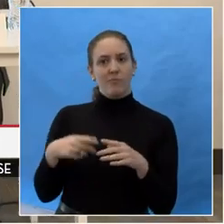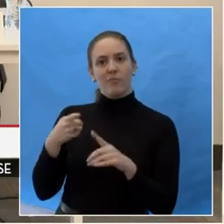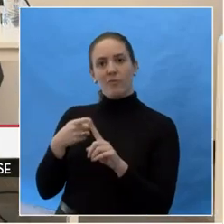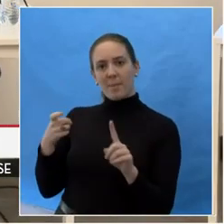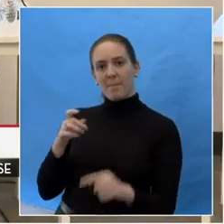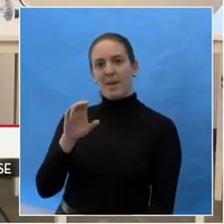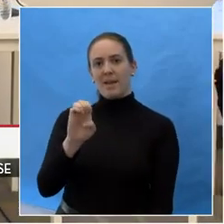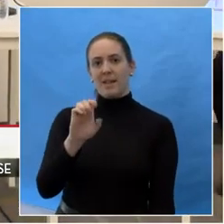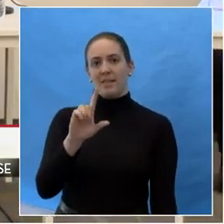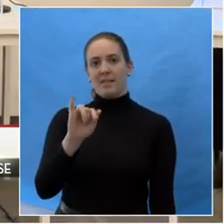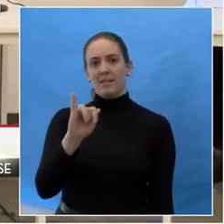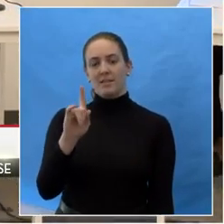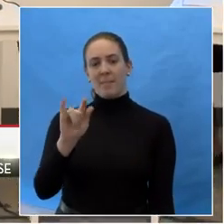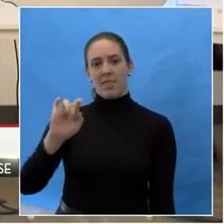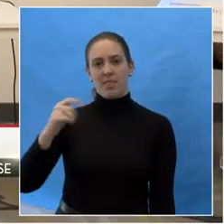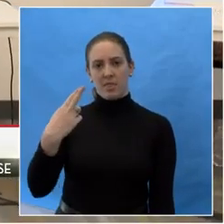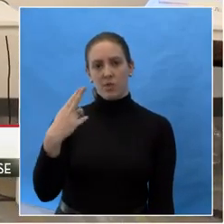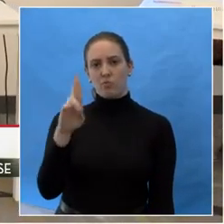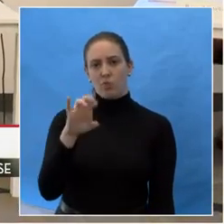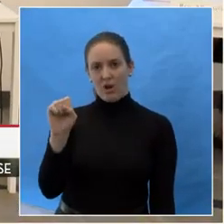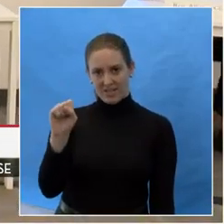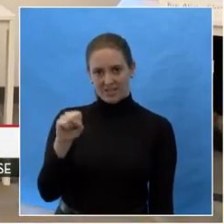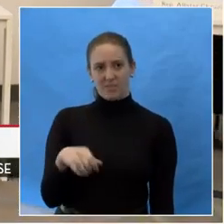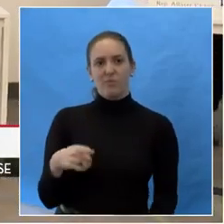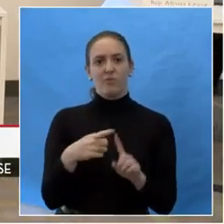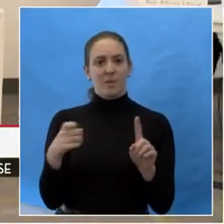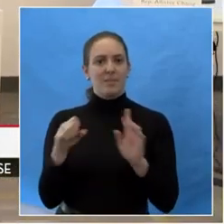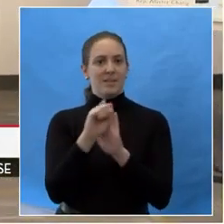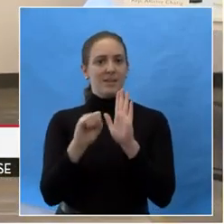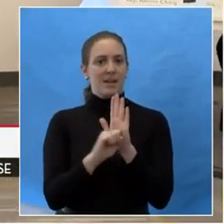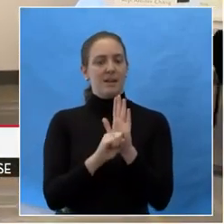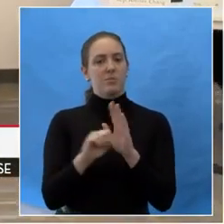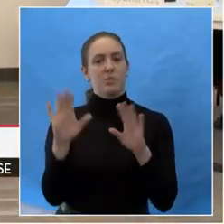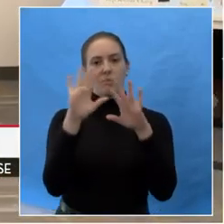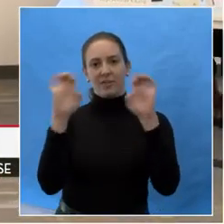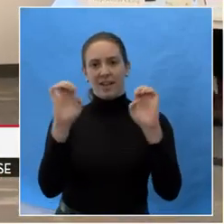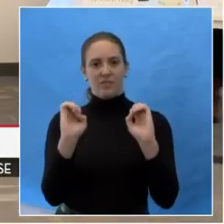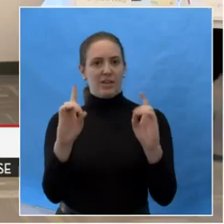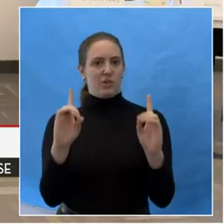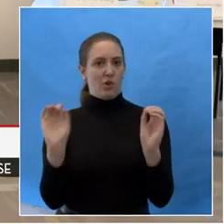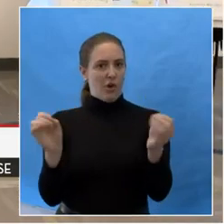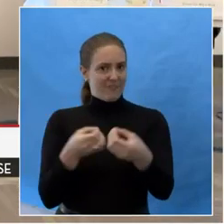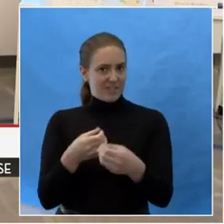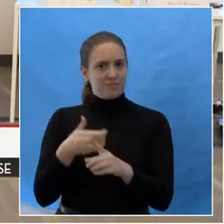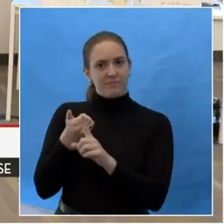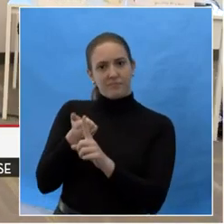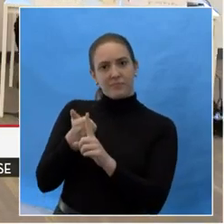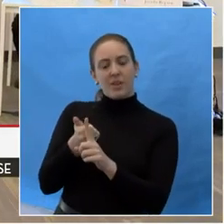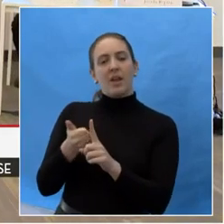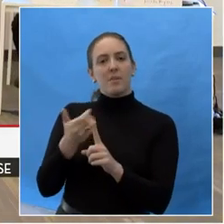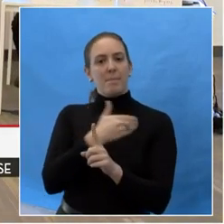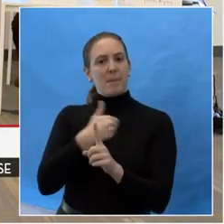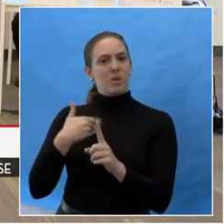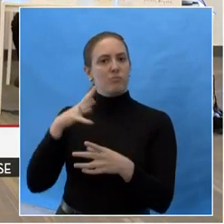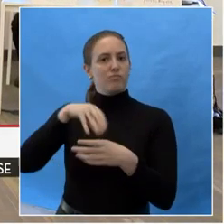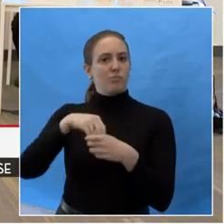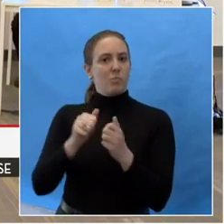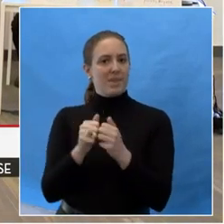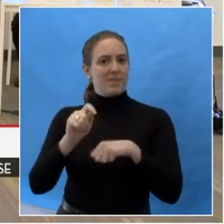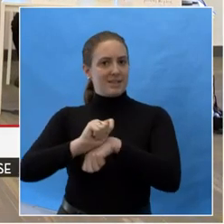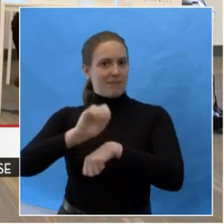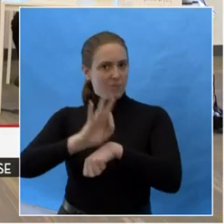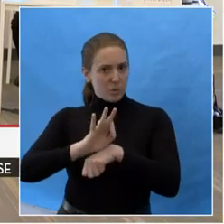at the Office of the State Superintendent of Education. Elizabeth is a member of the task force and